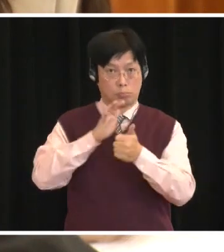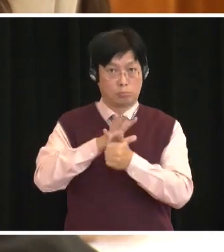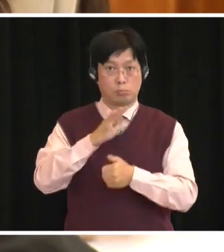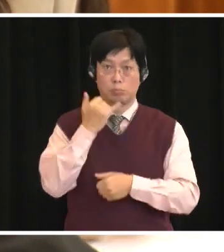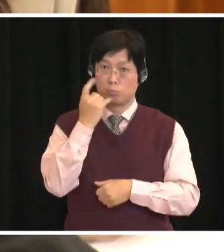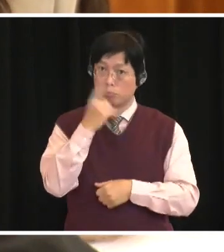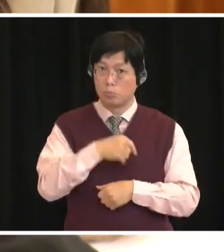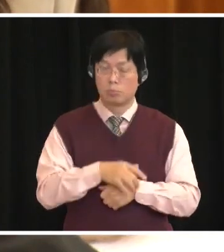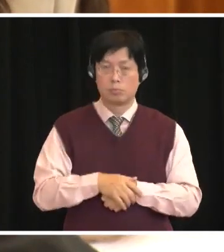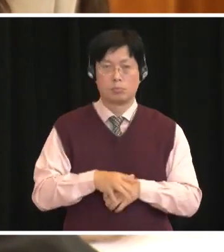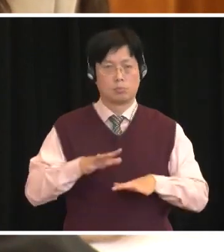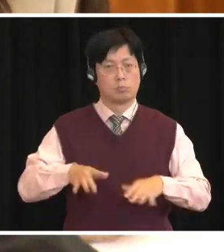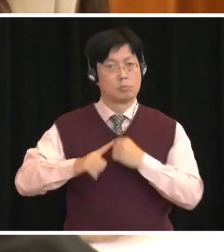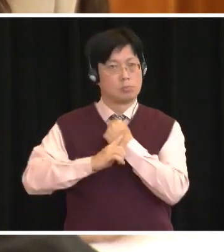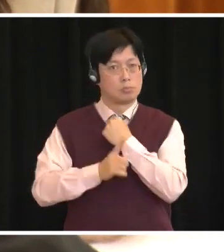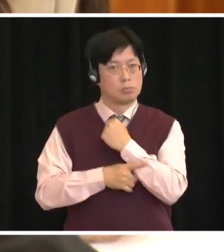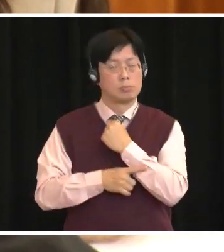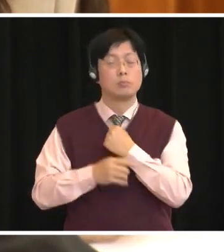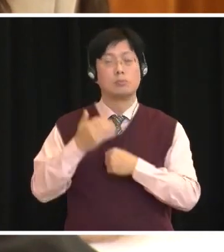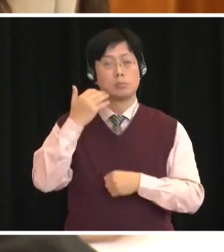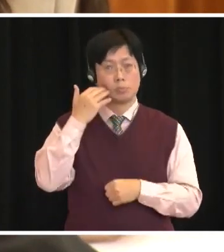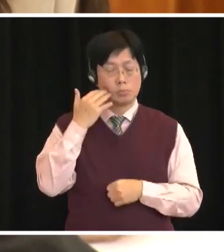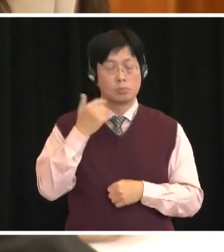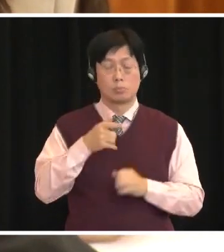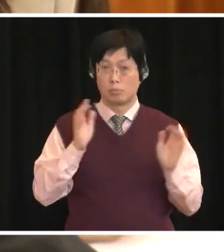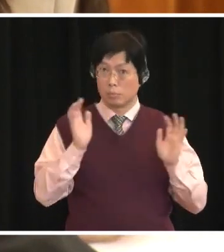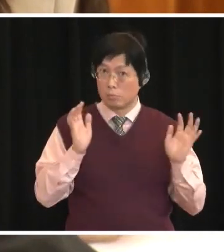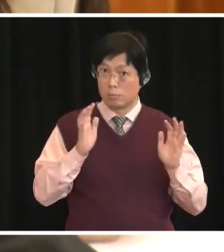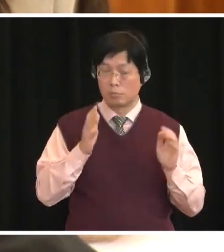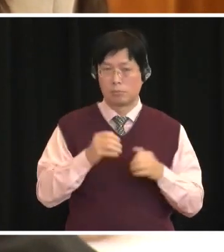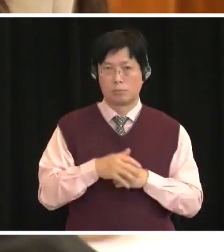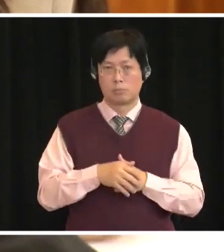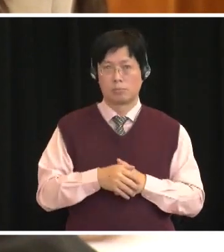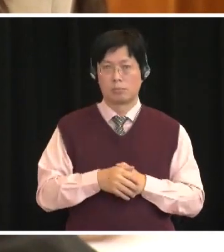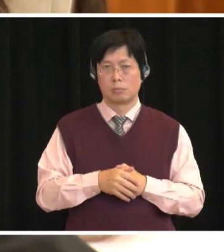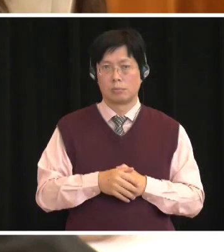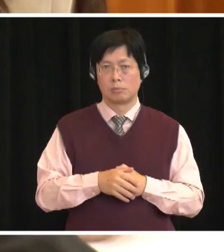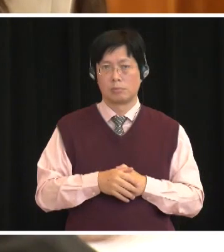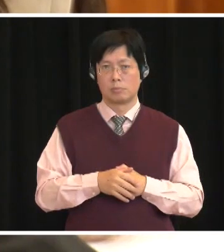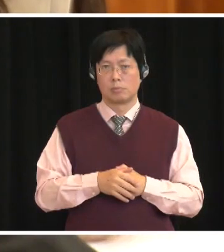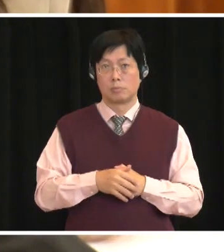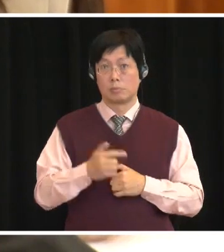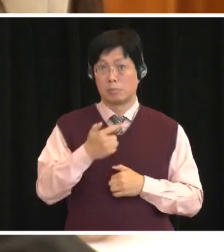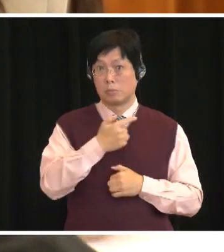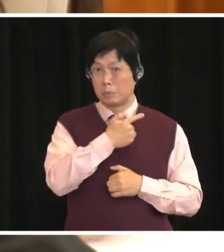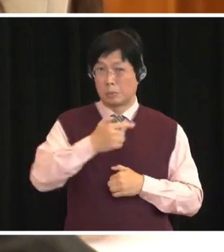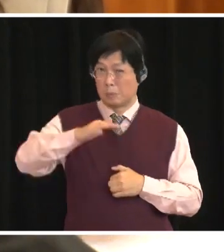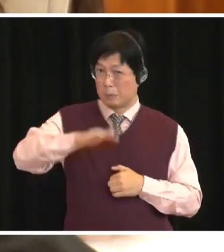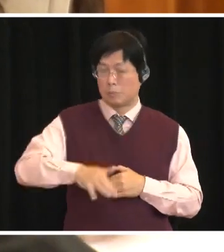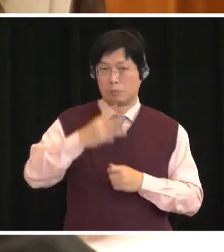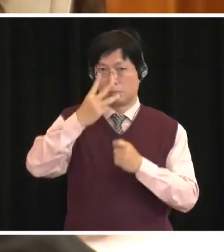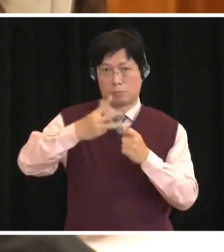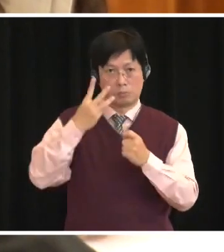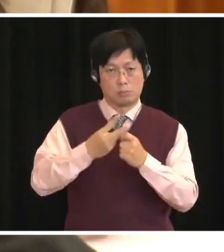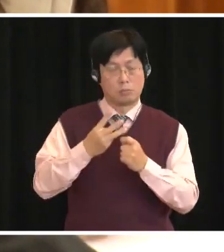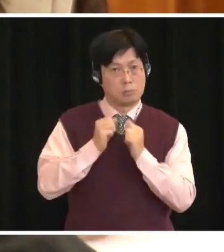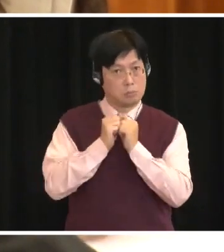can children ask for legal aid when they're investigated by the police officers at police